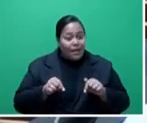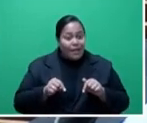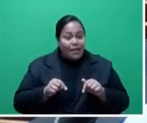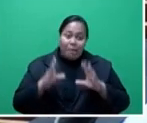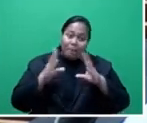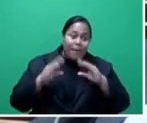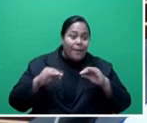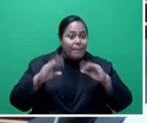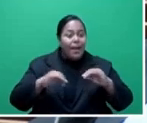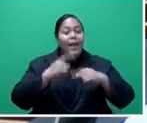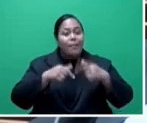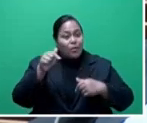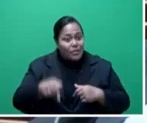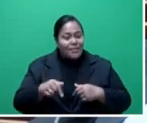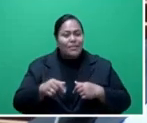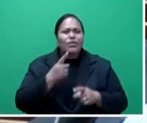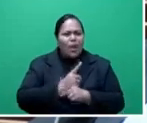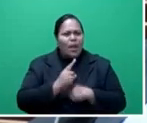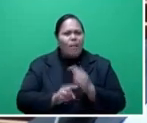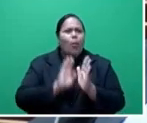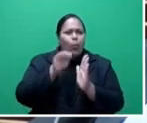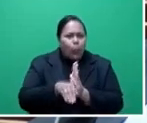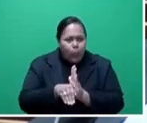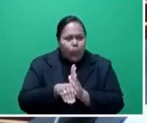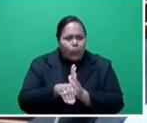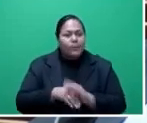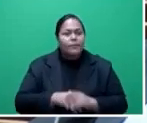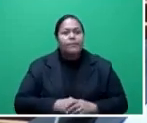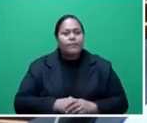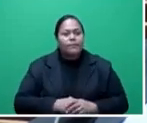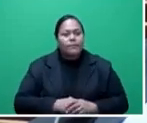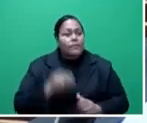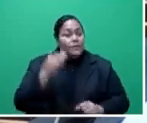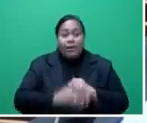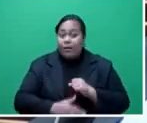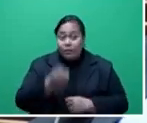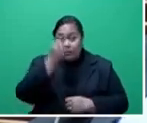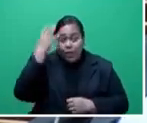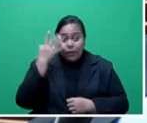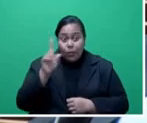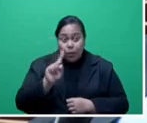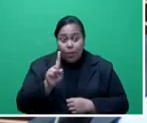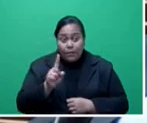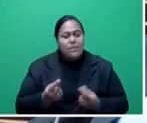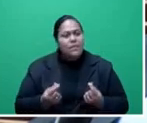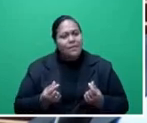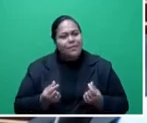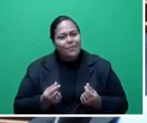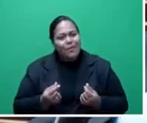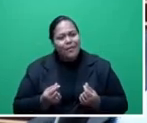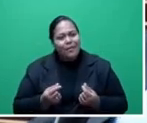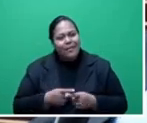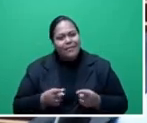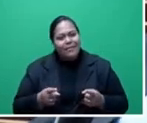all he ever says is doom and gloom. But what he fails to forget, and these are simple things that the people of Fiji will realize, Honourable Speaker,